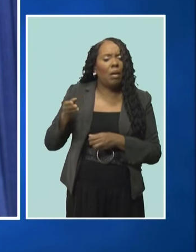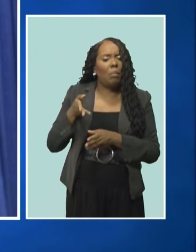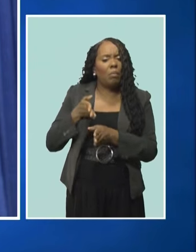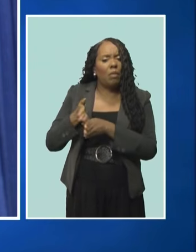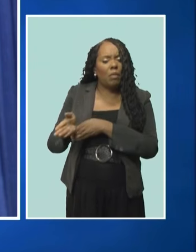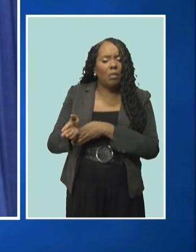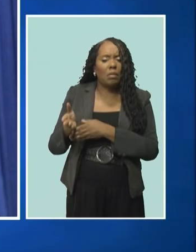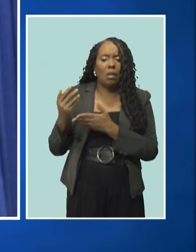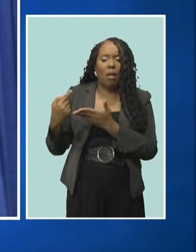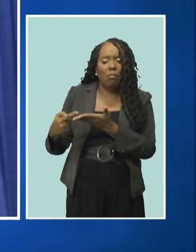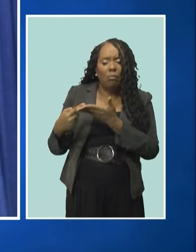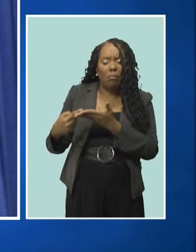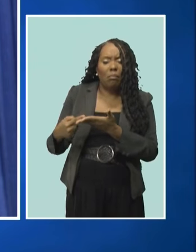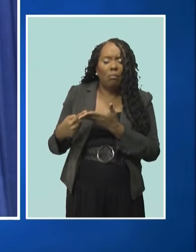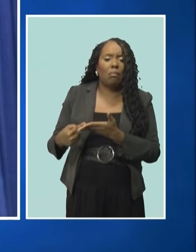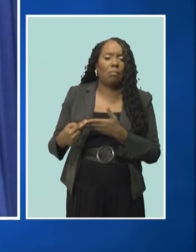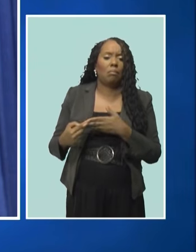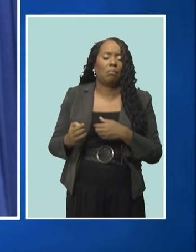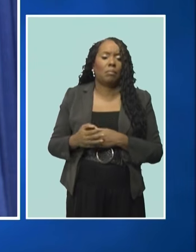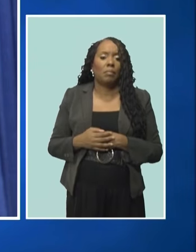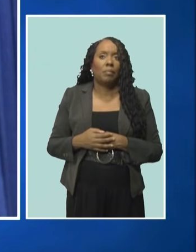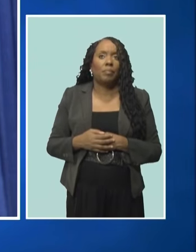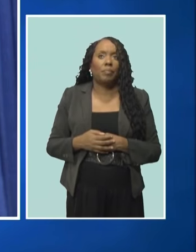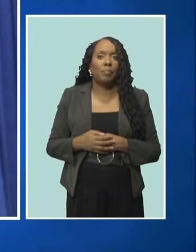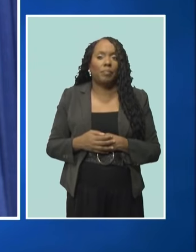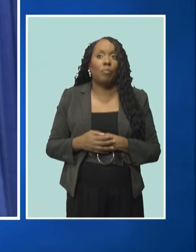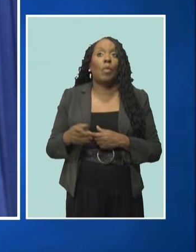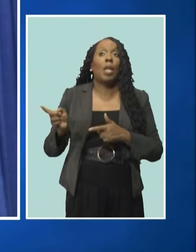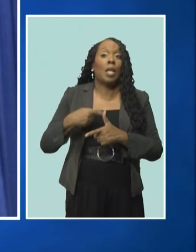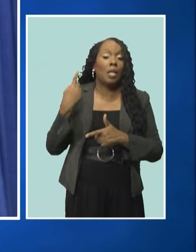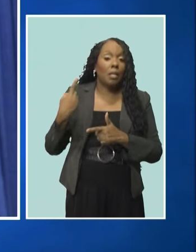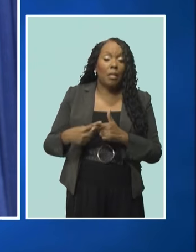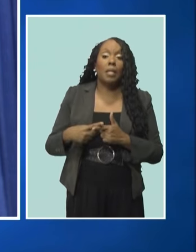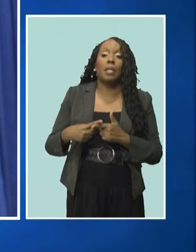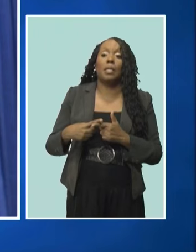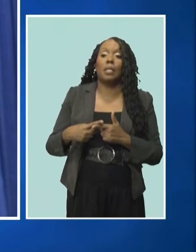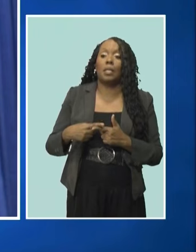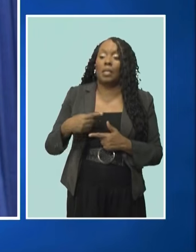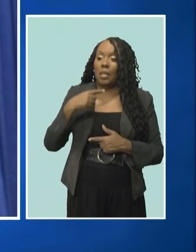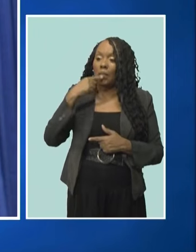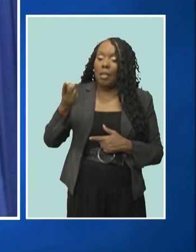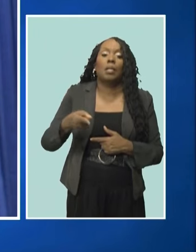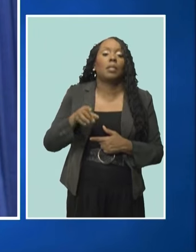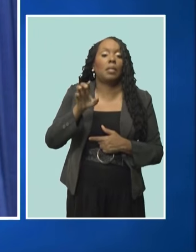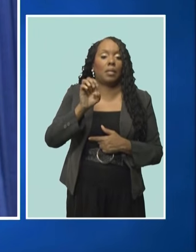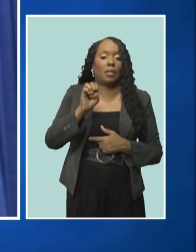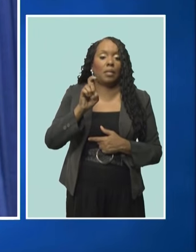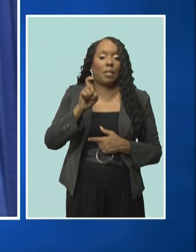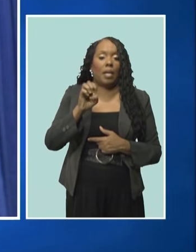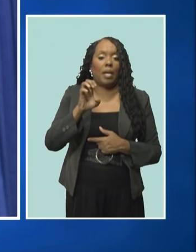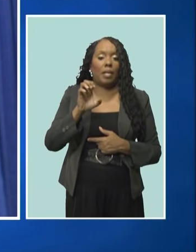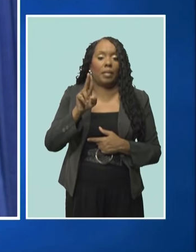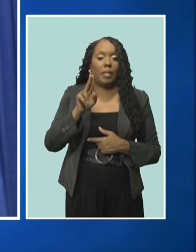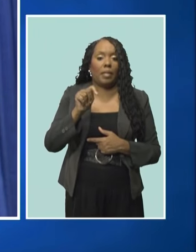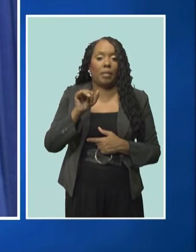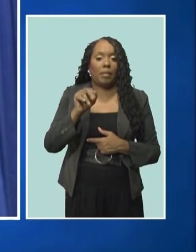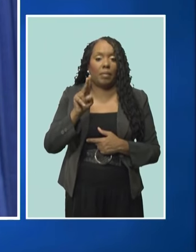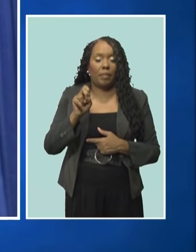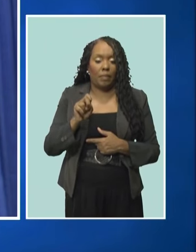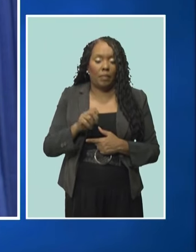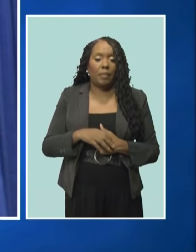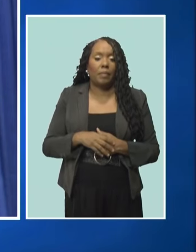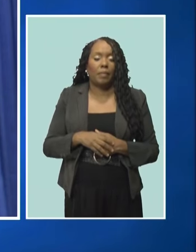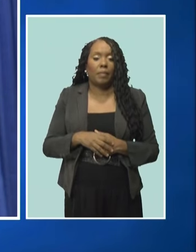dialogue you will have. You send that to the executive. And what then happens? You are